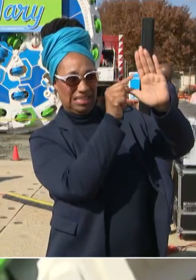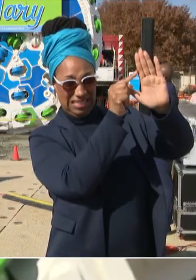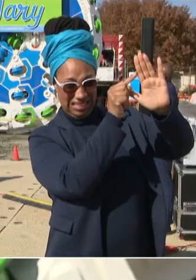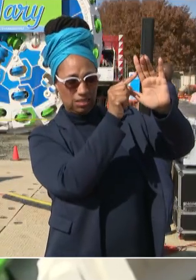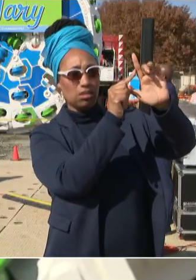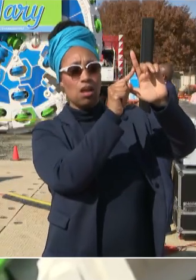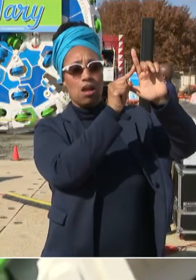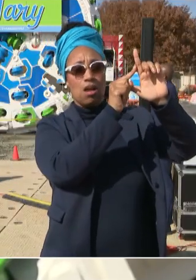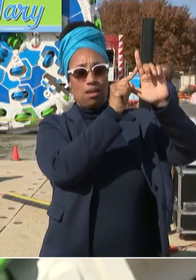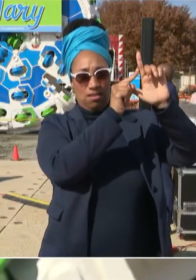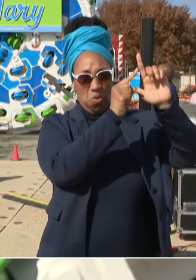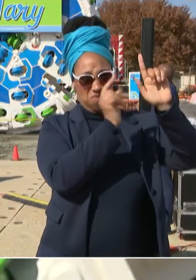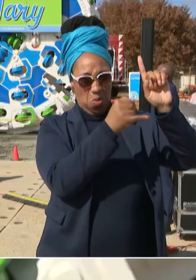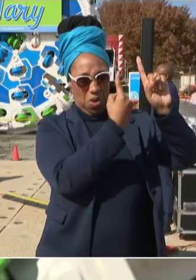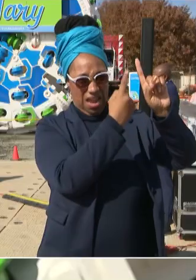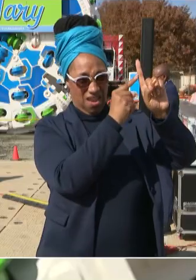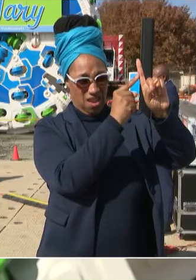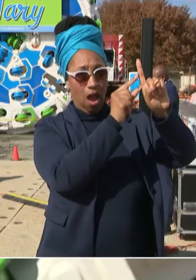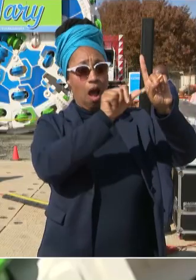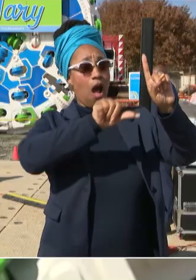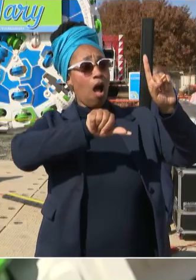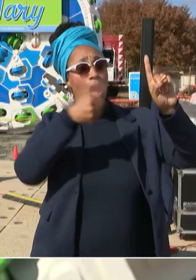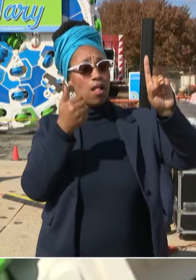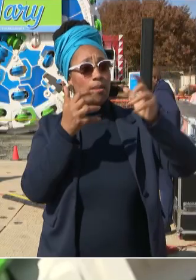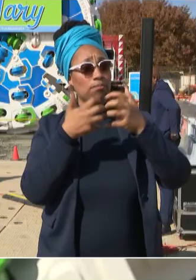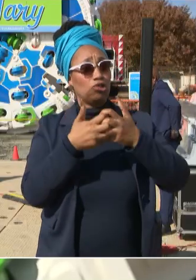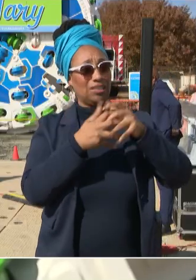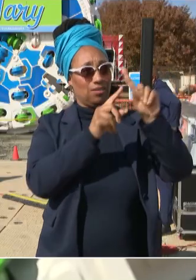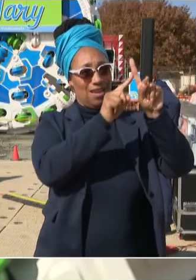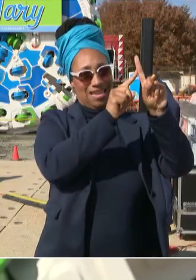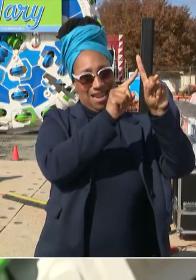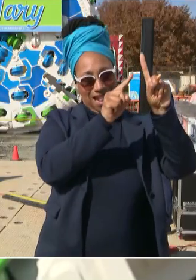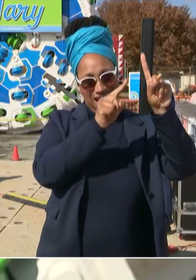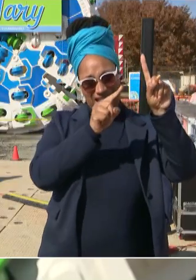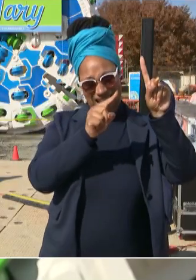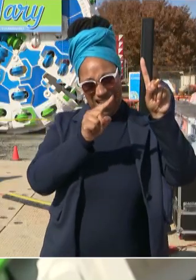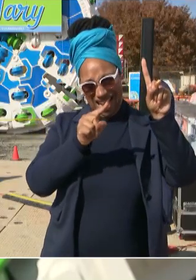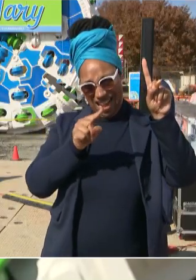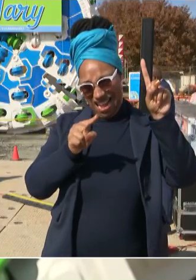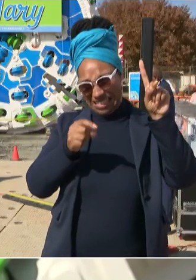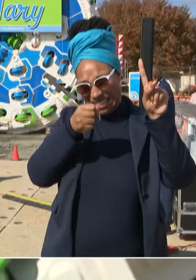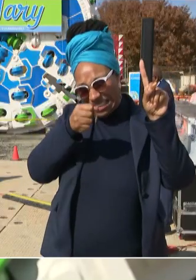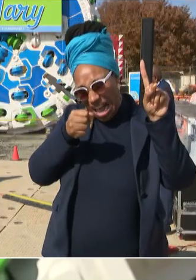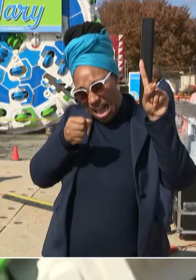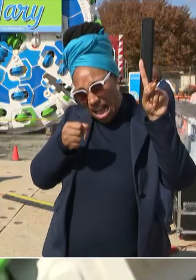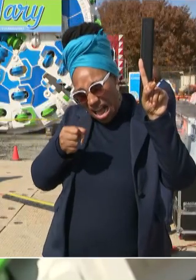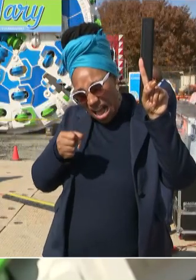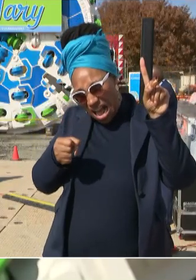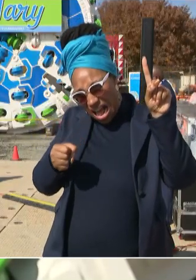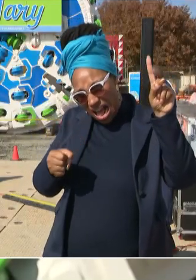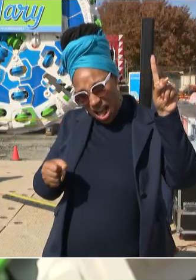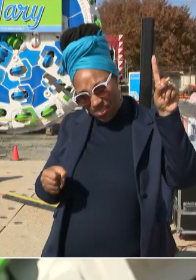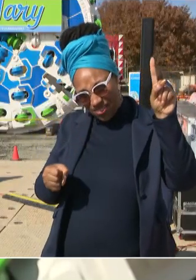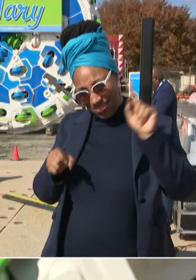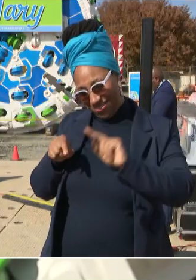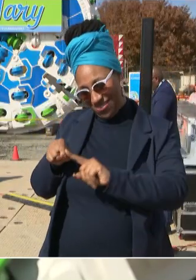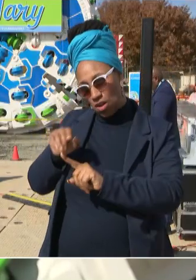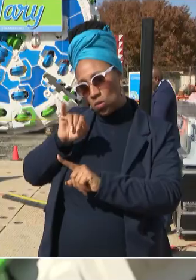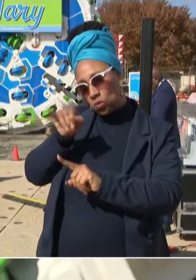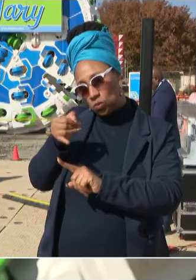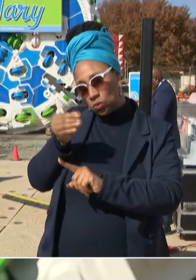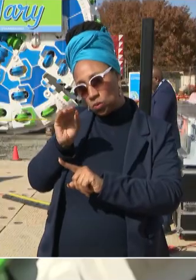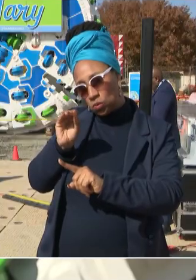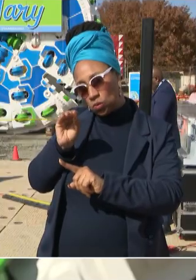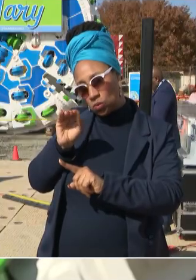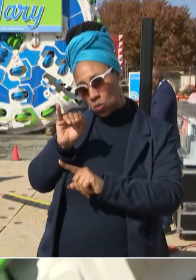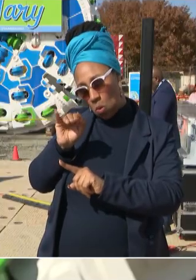Joint Base Anacostia Bowling, where the Potomac Tunnel will connect to Anacostia River Tunnel, which is in